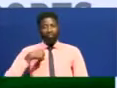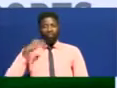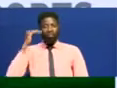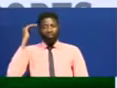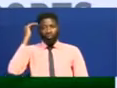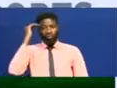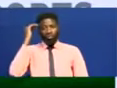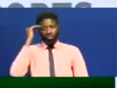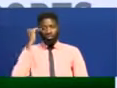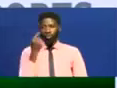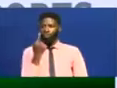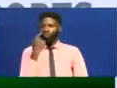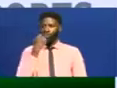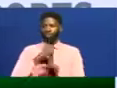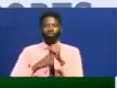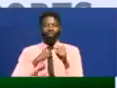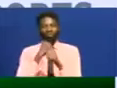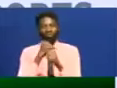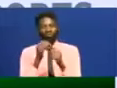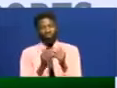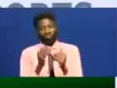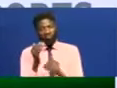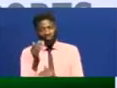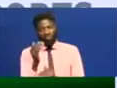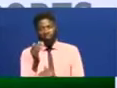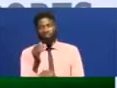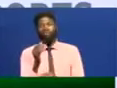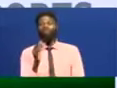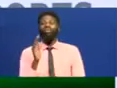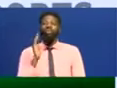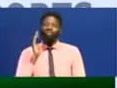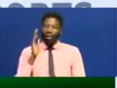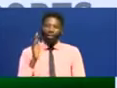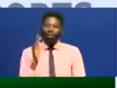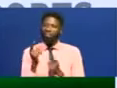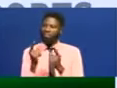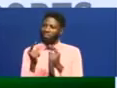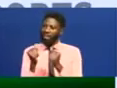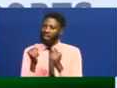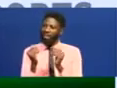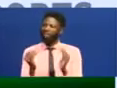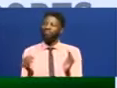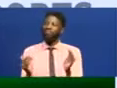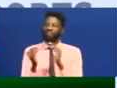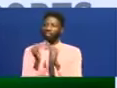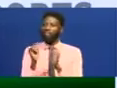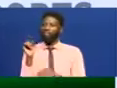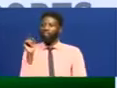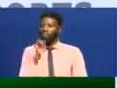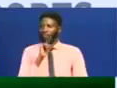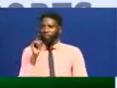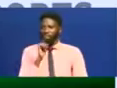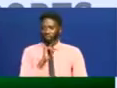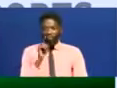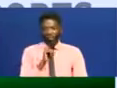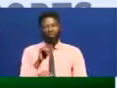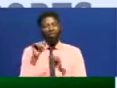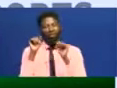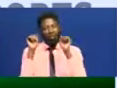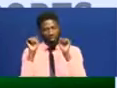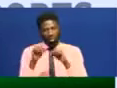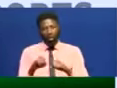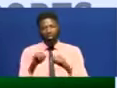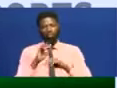in another 1 year, the blank tape levy will be a cash cow. Cash cow to be milked by